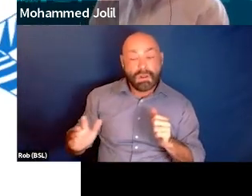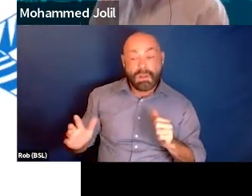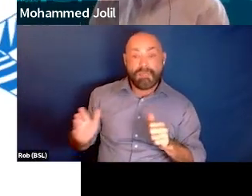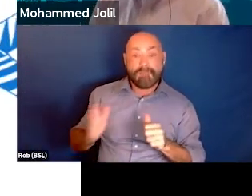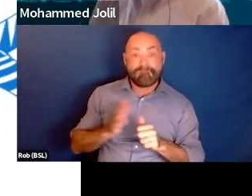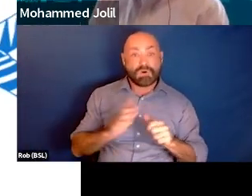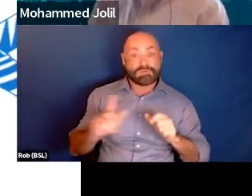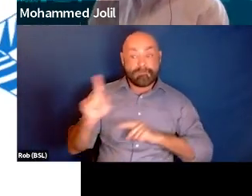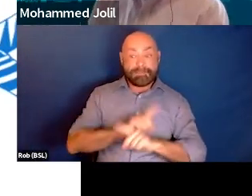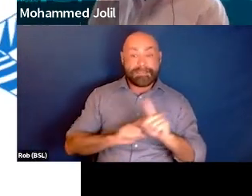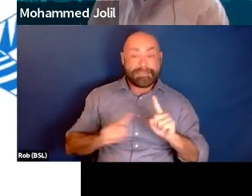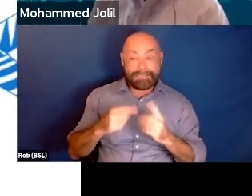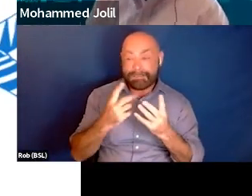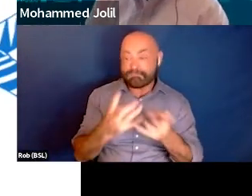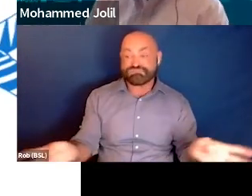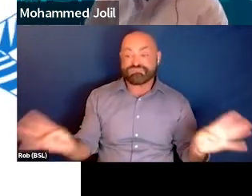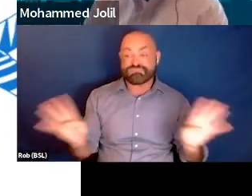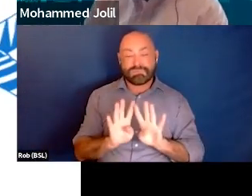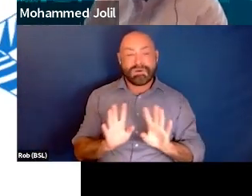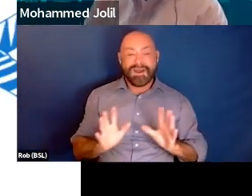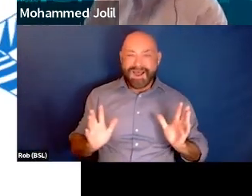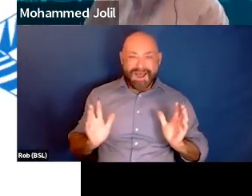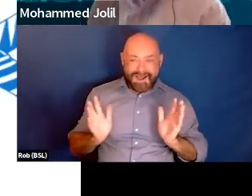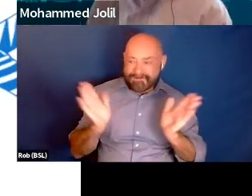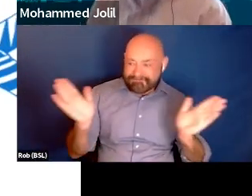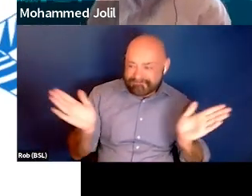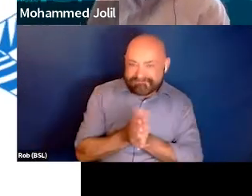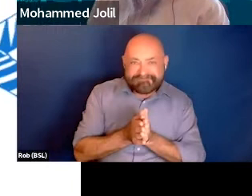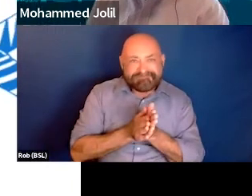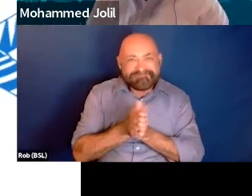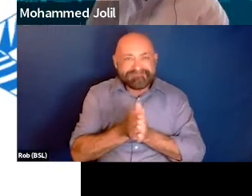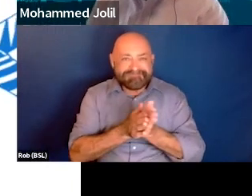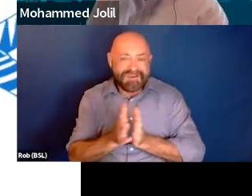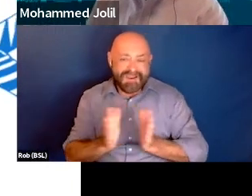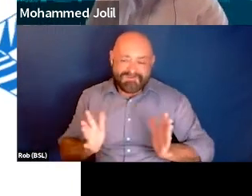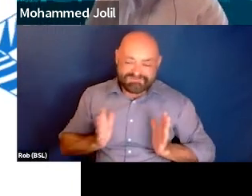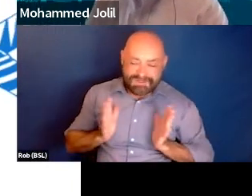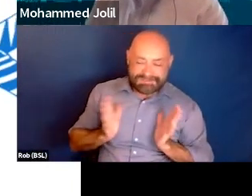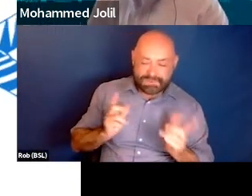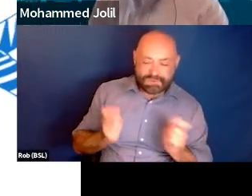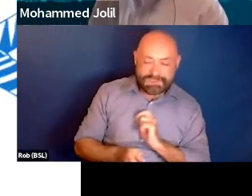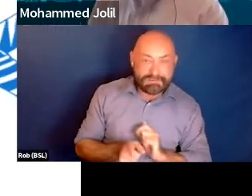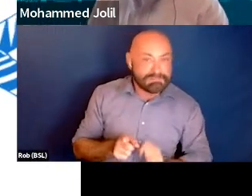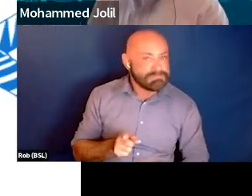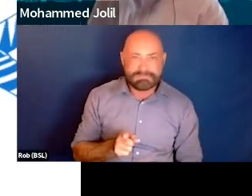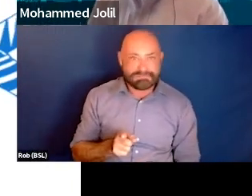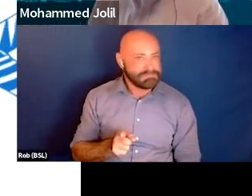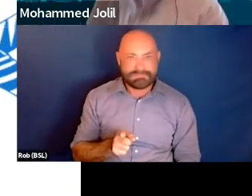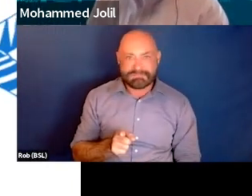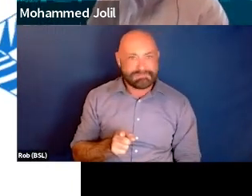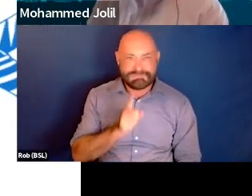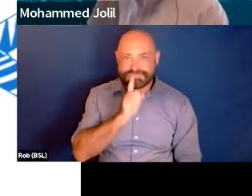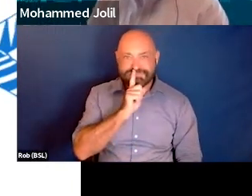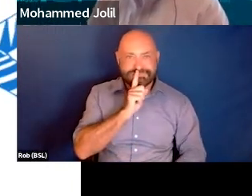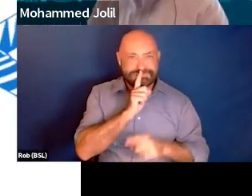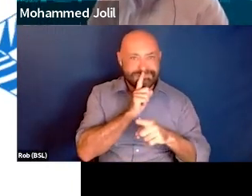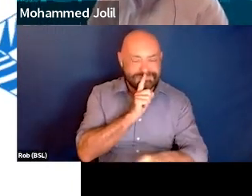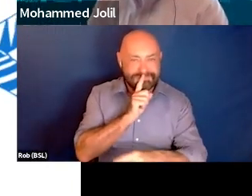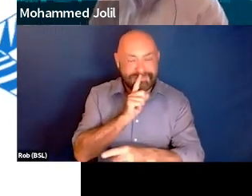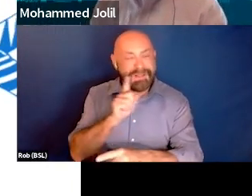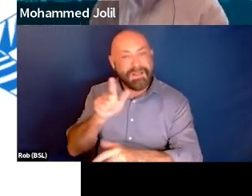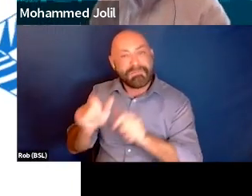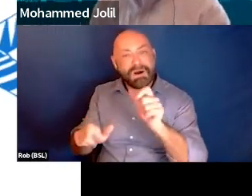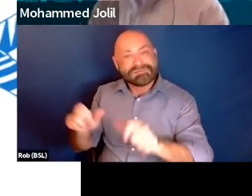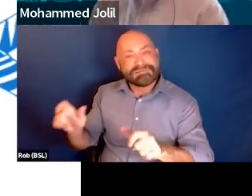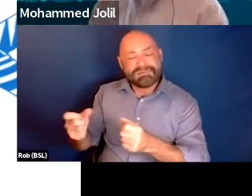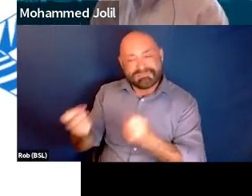we were going to get consensus for change, we didn't really have it. And what the participants told us was